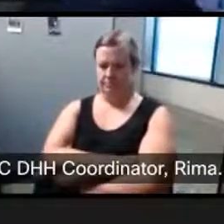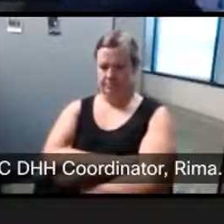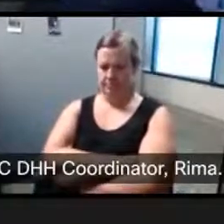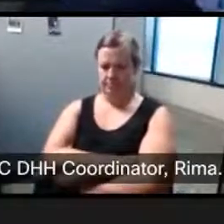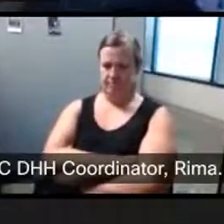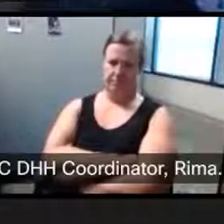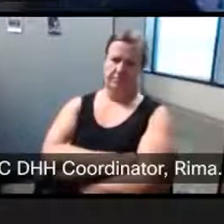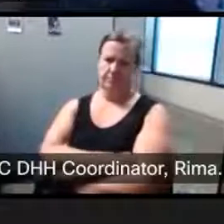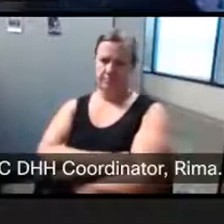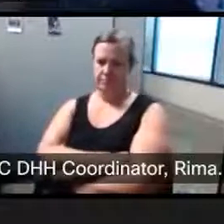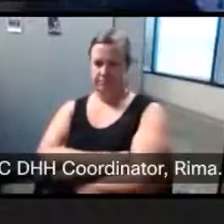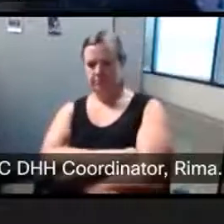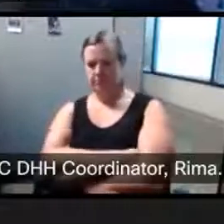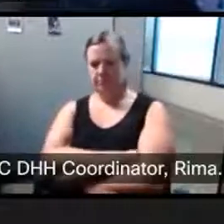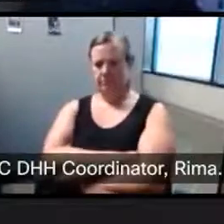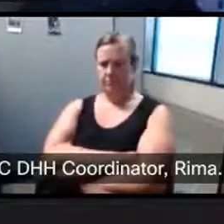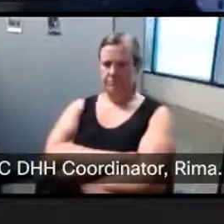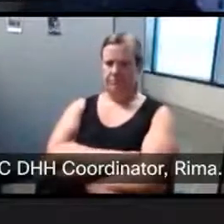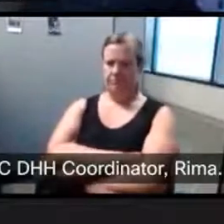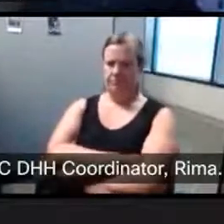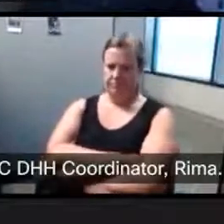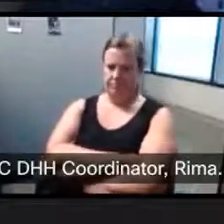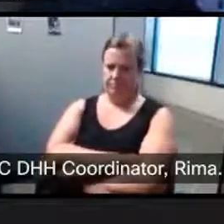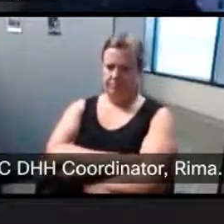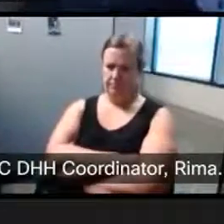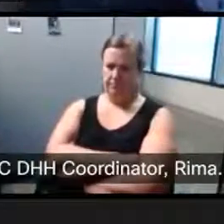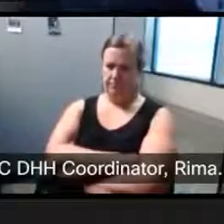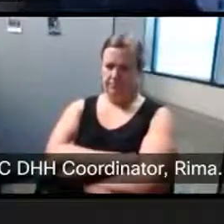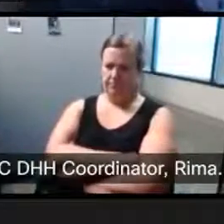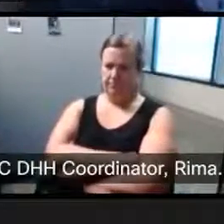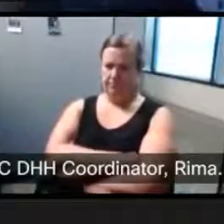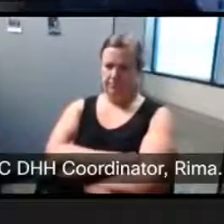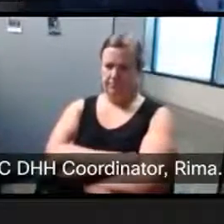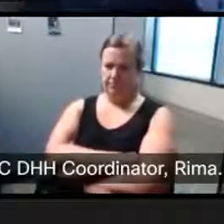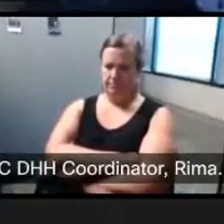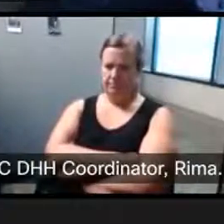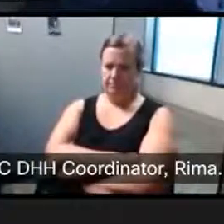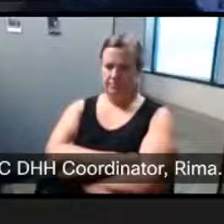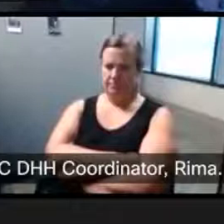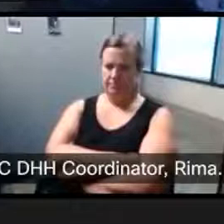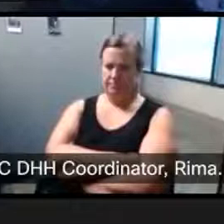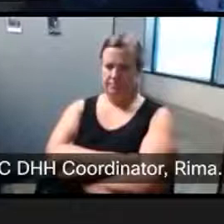little, would be a little reimbursement. We have a